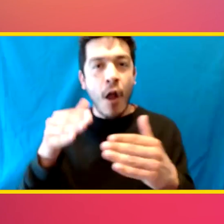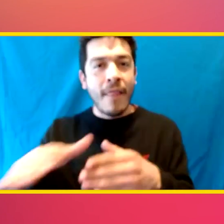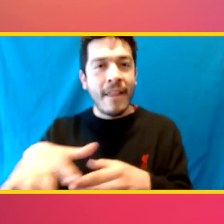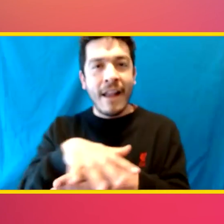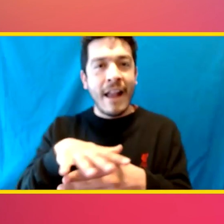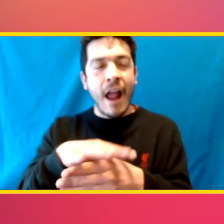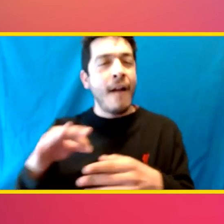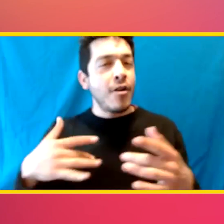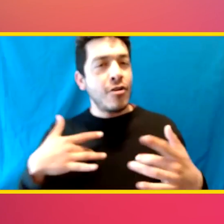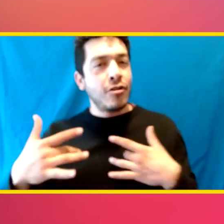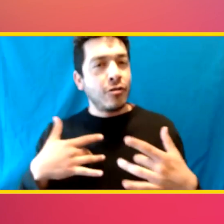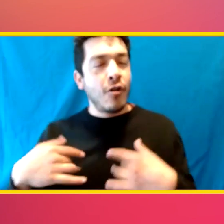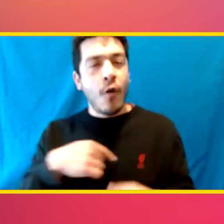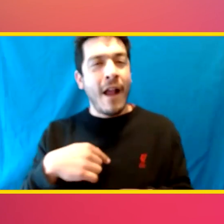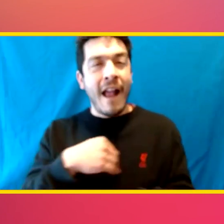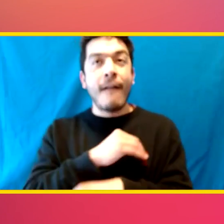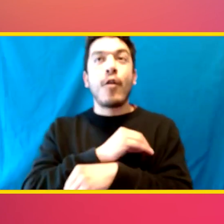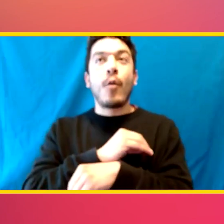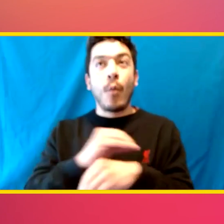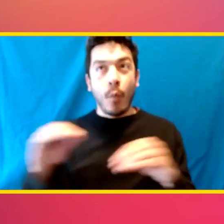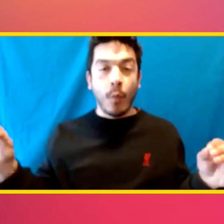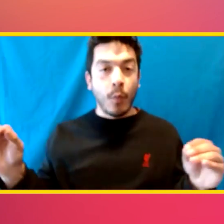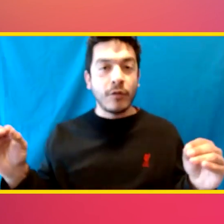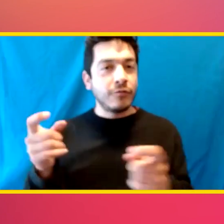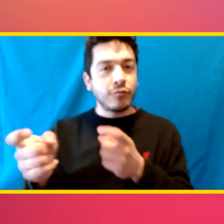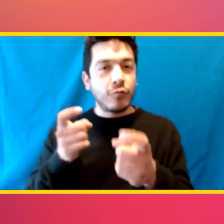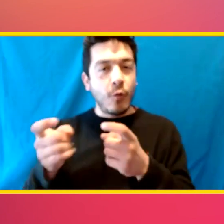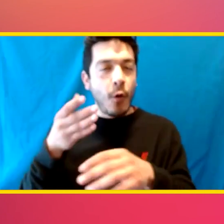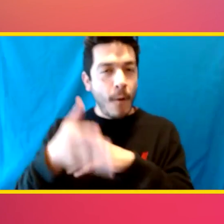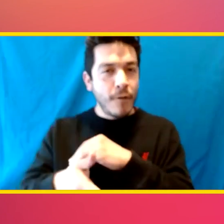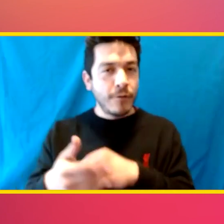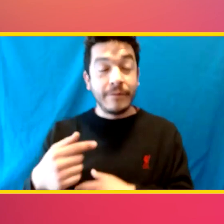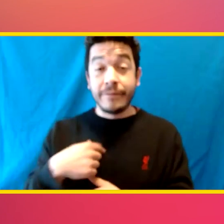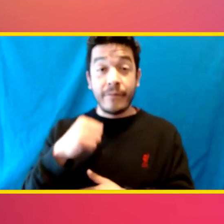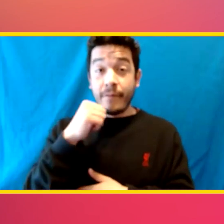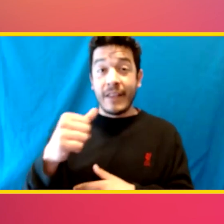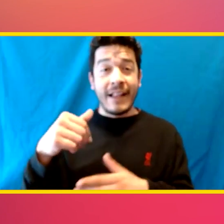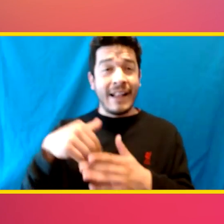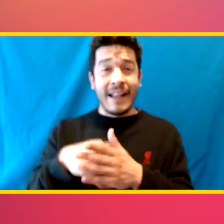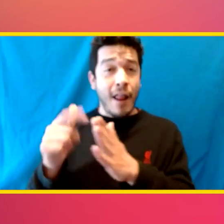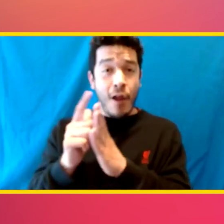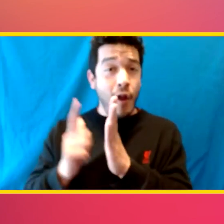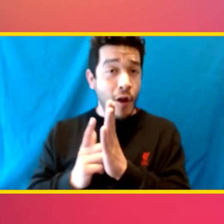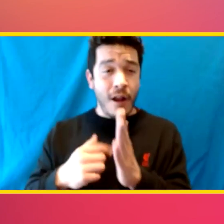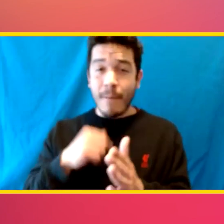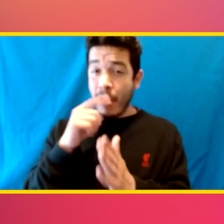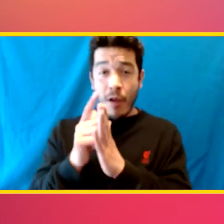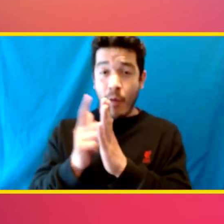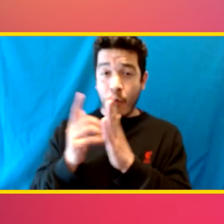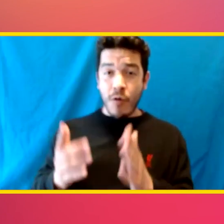area of concern that we have no, control over. I'm not in law. I'm not a lawyer, but you know